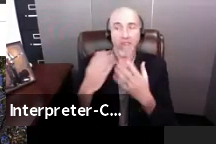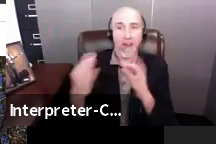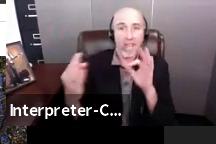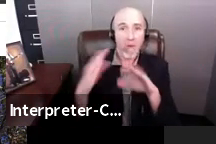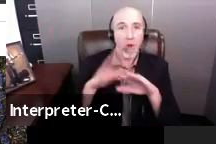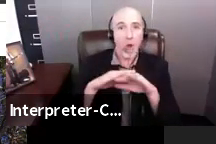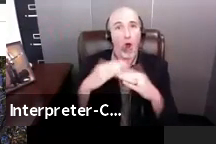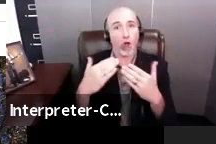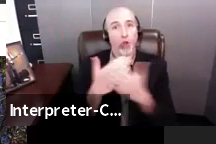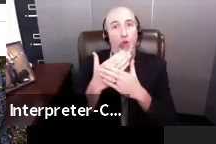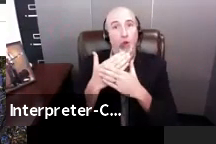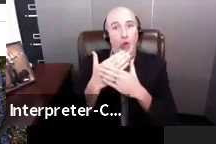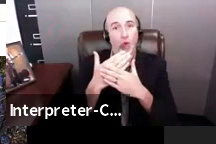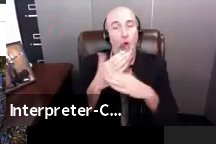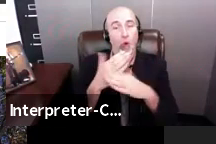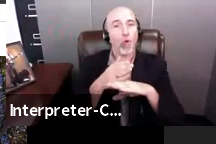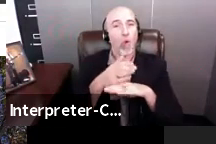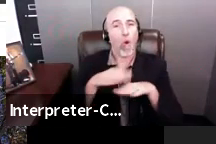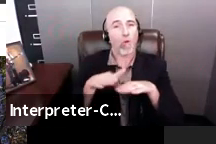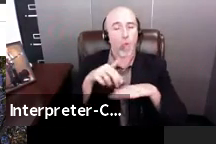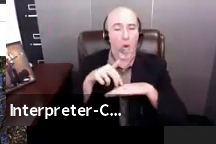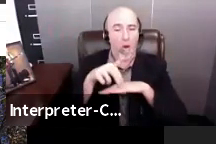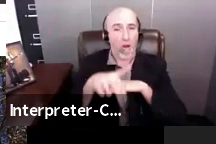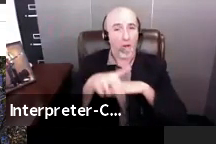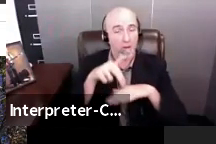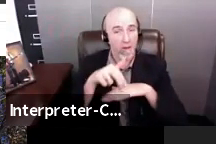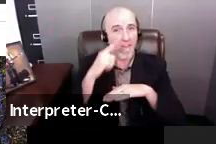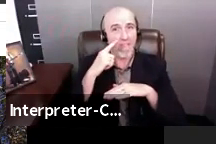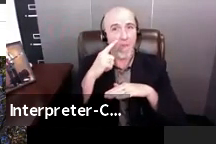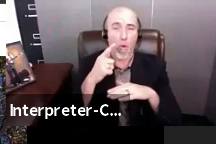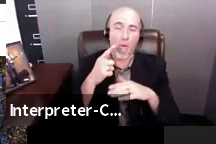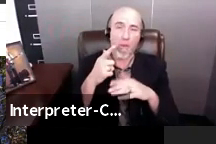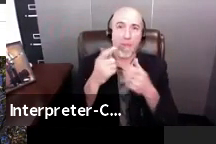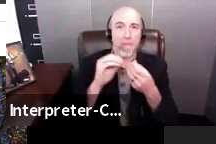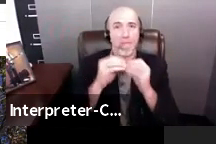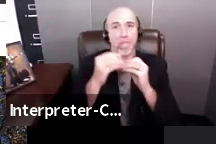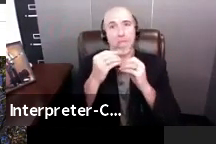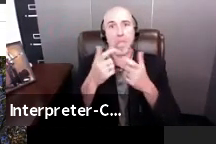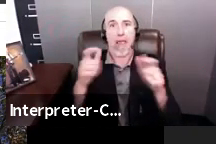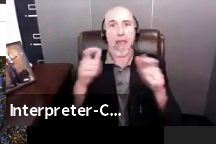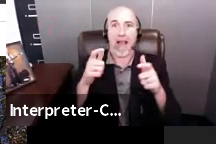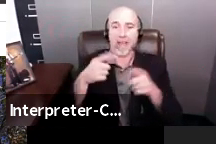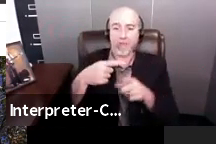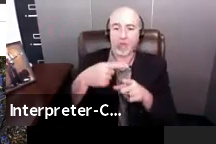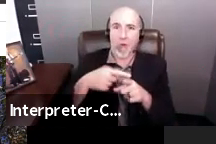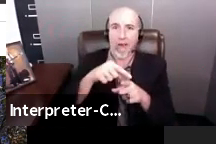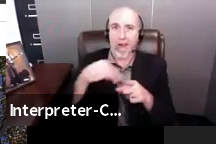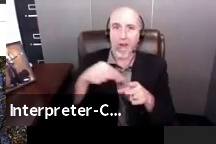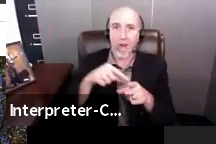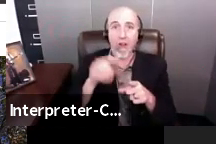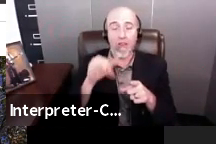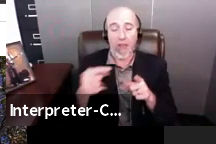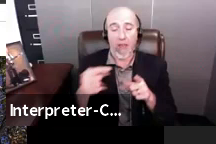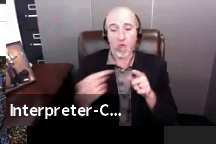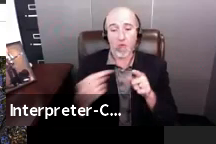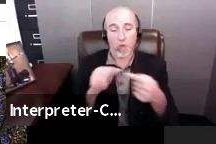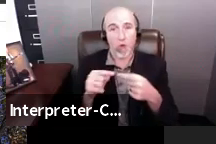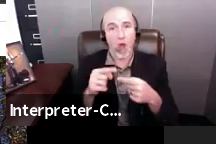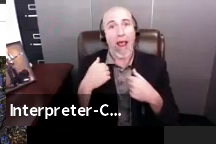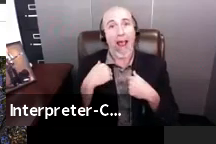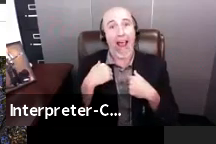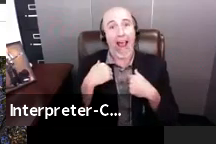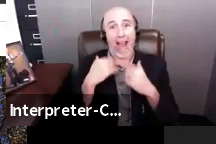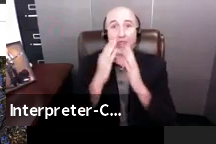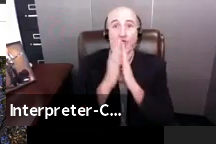new pedestrian crosswalk pattern for our main square. The all-walk crosswalk causes traffic to stop in all